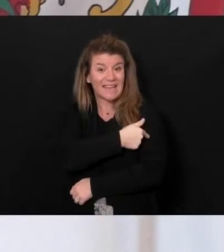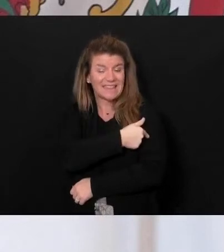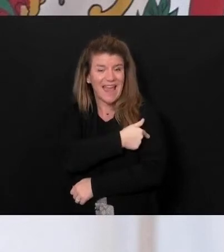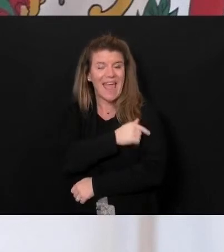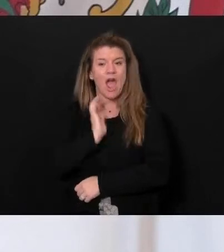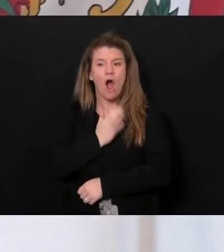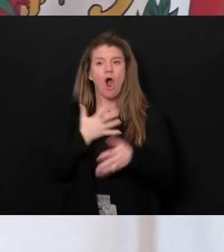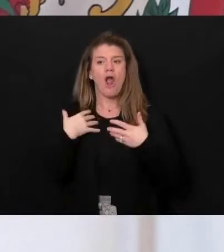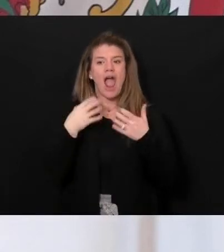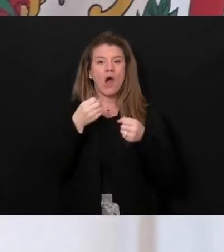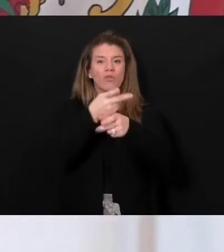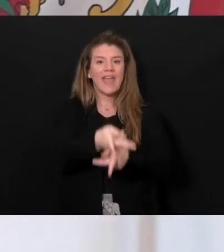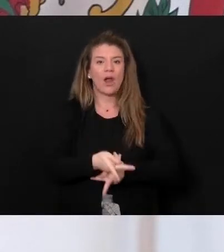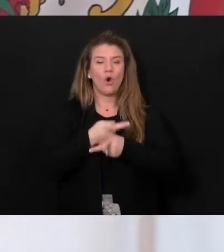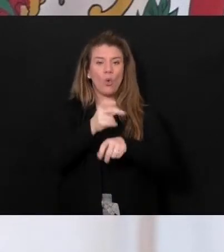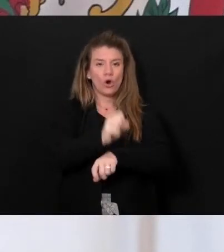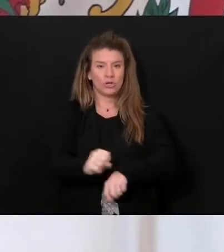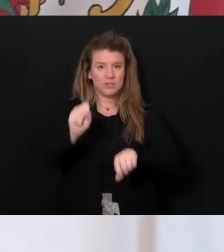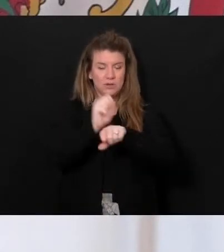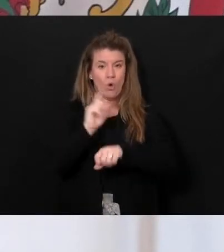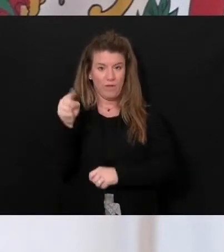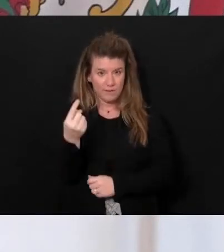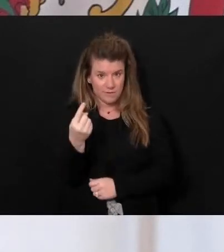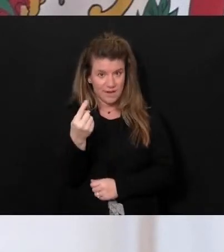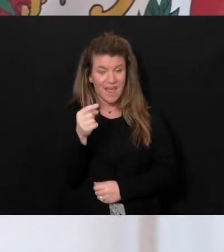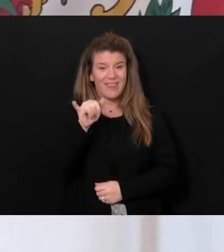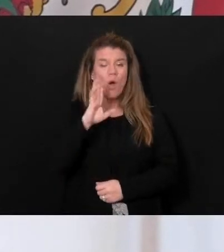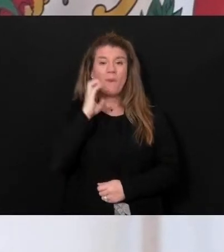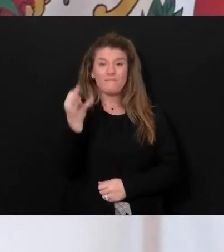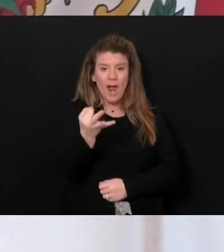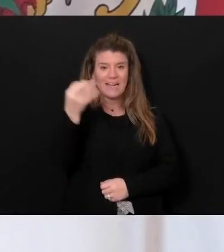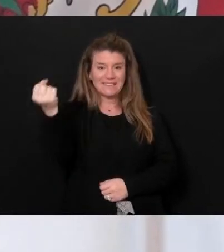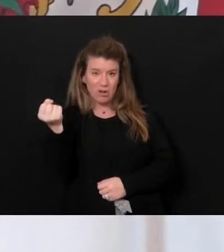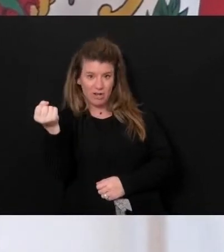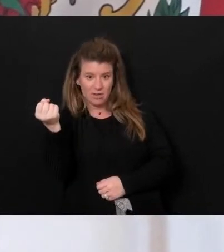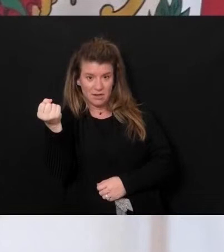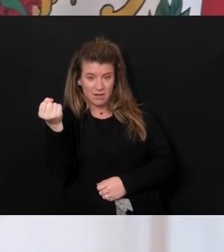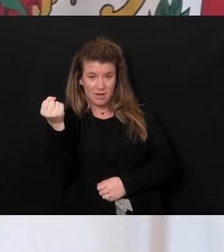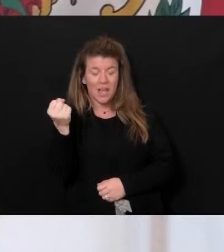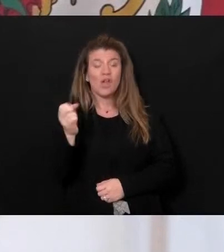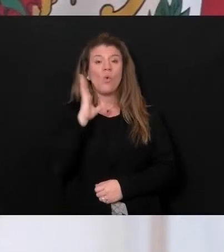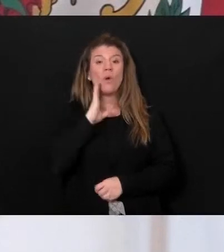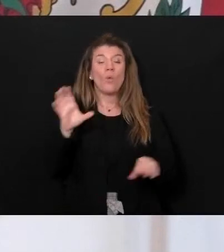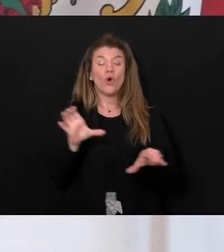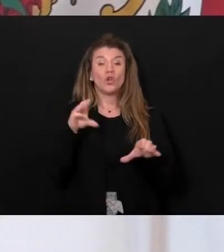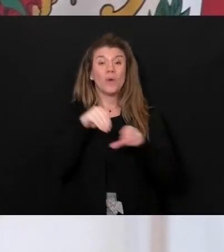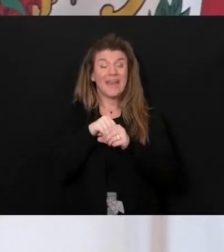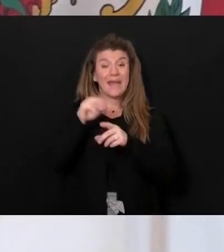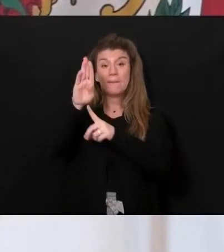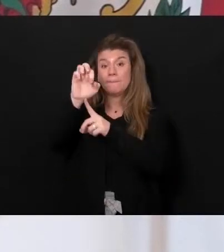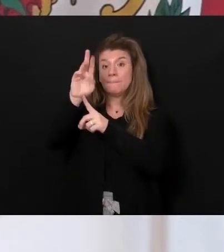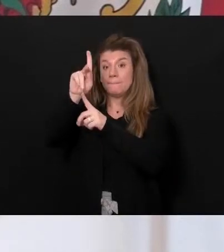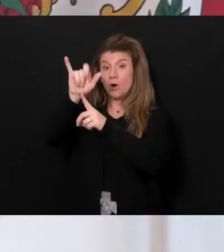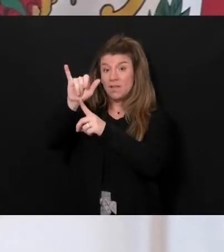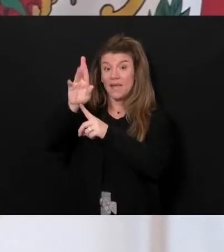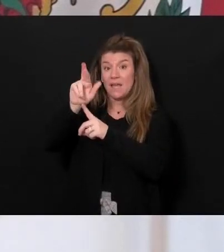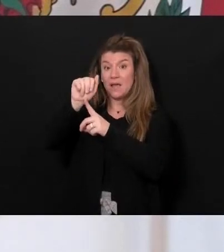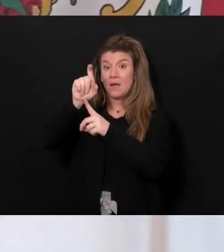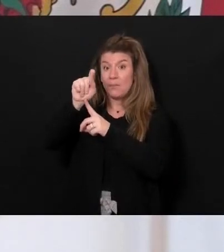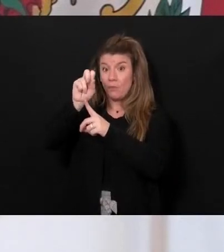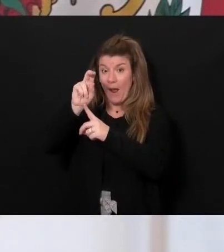our healthcare workers, and we're going to do that on Friday and Saturday, and we're going to do it in Berkeley,